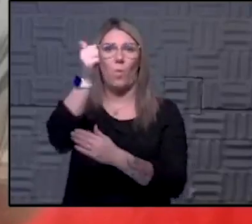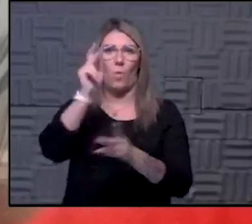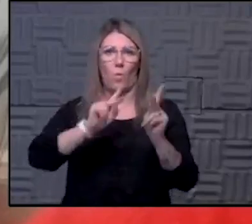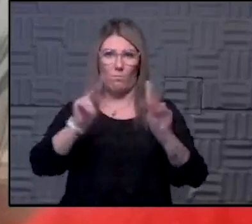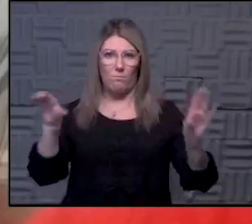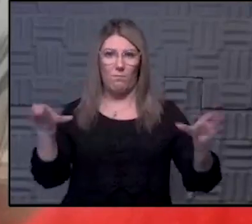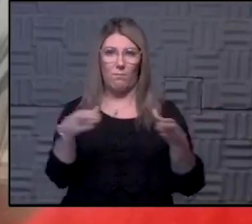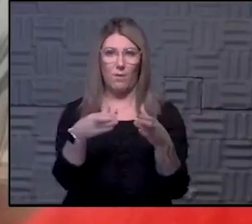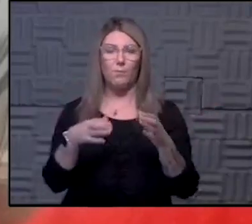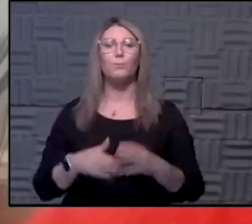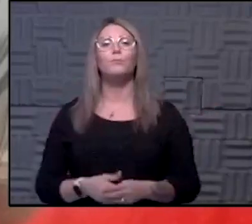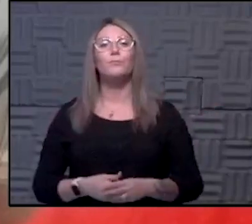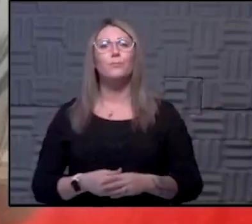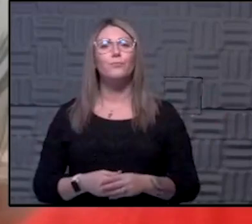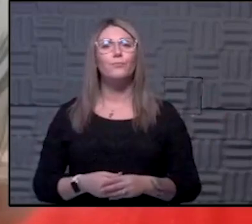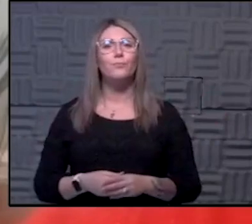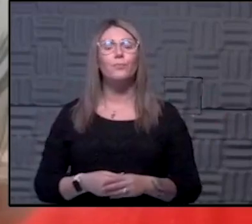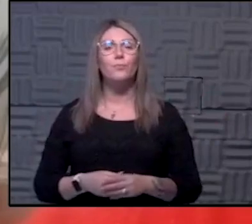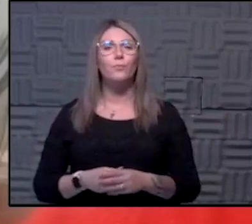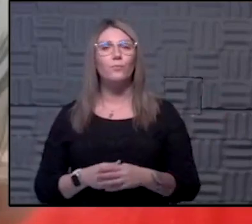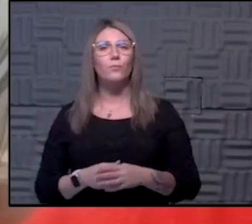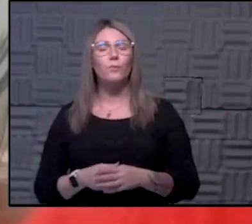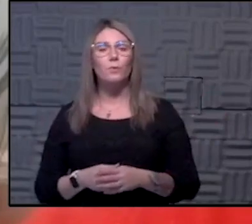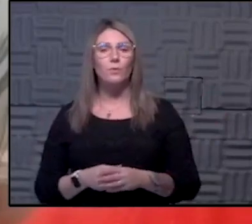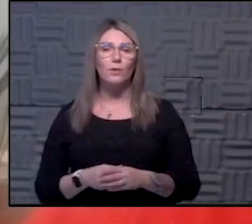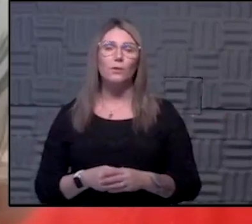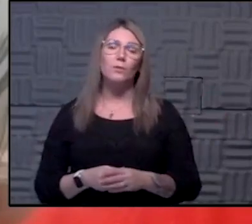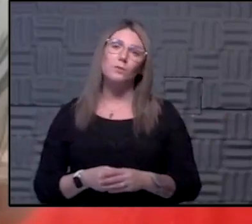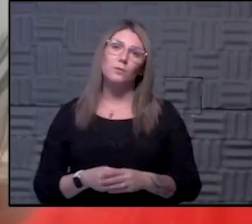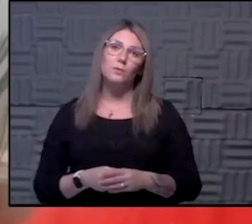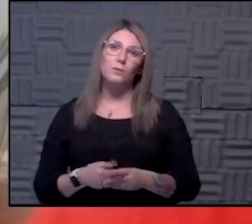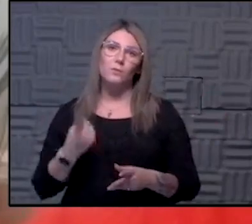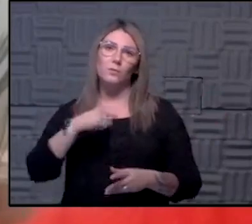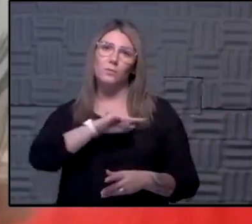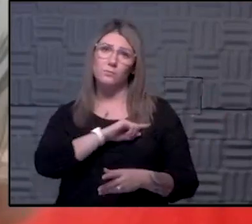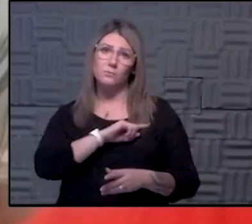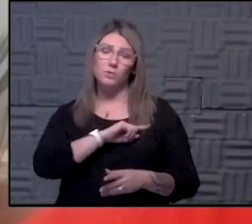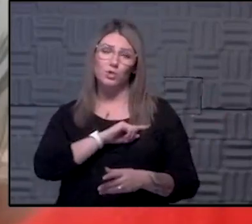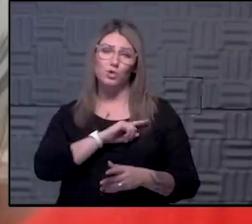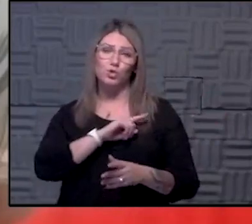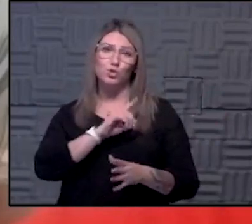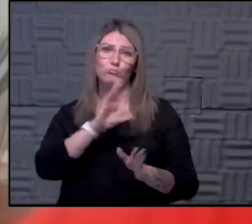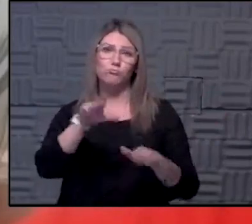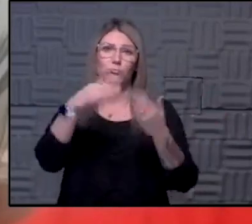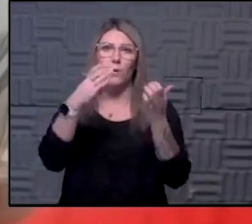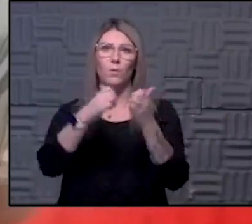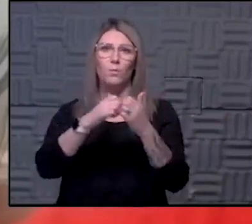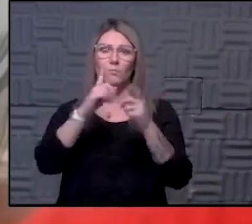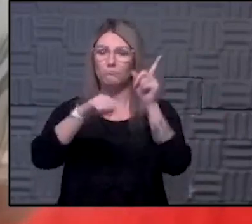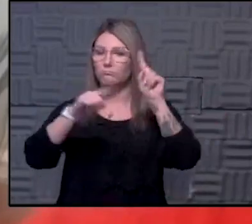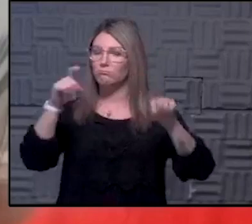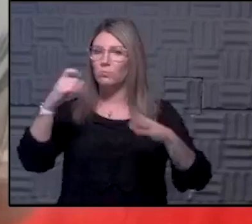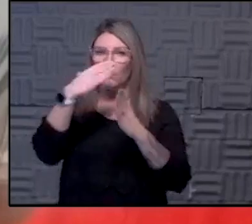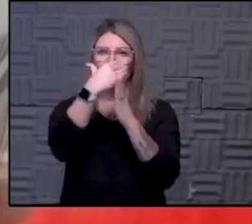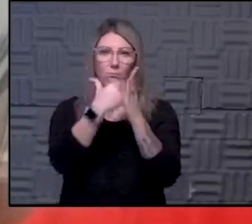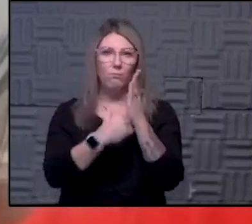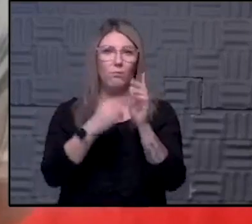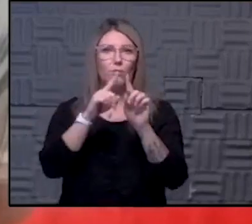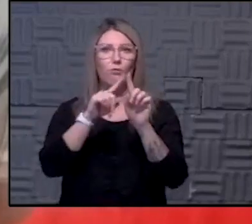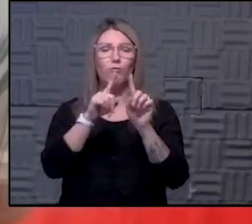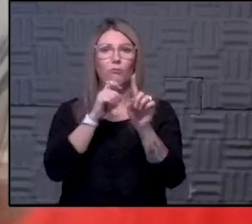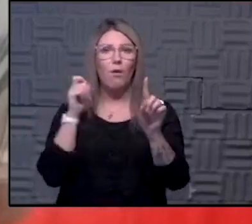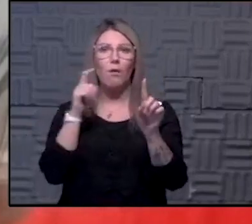population. Essentially, we are provided with a randomized list based off of the dosage